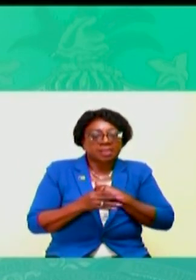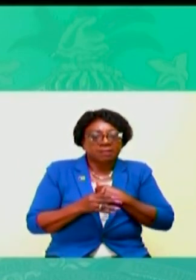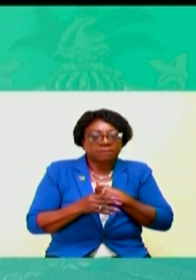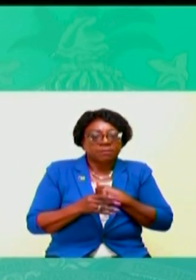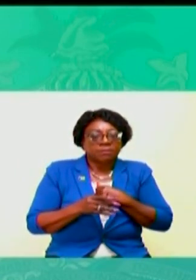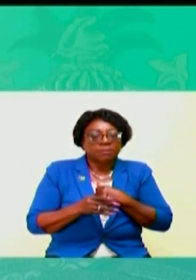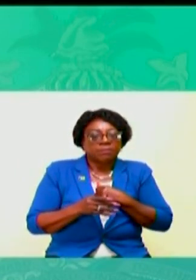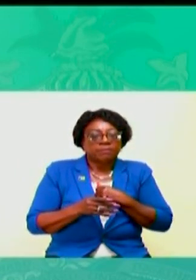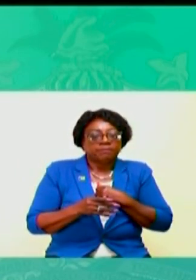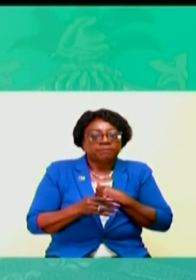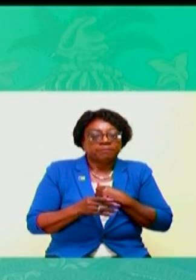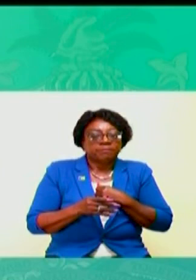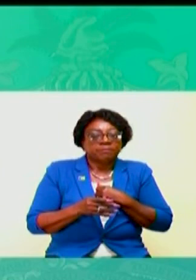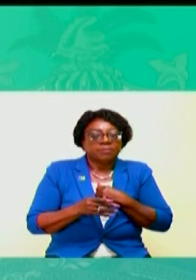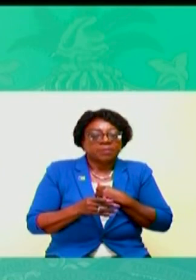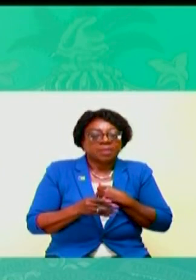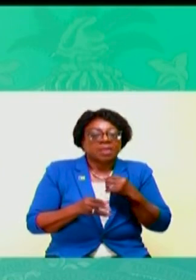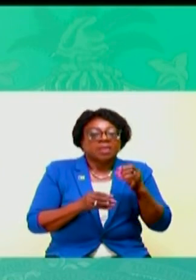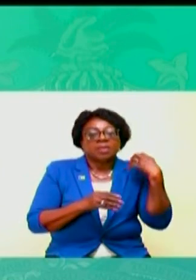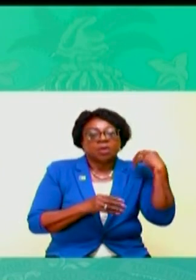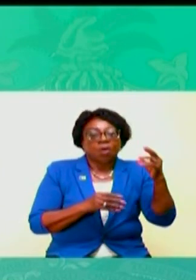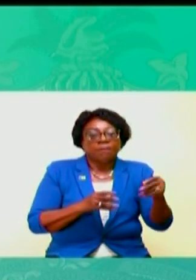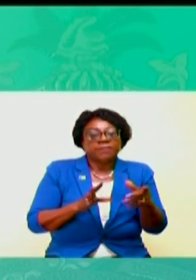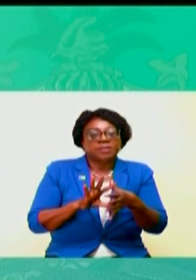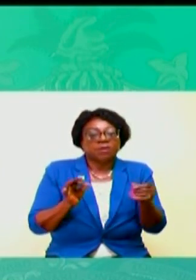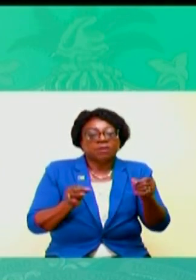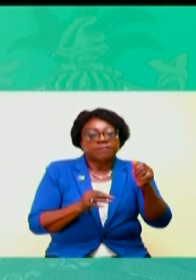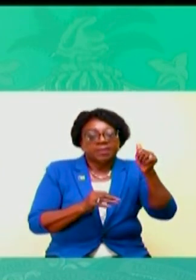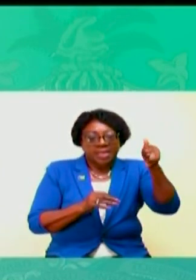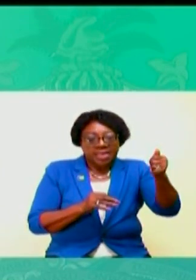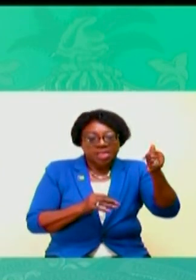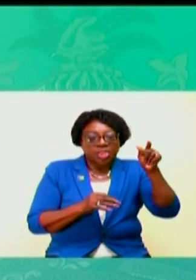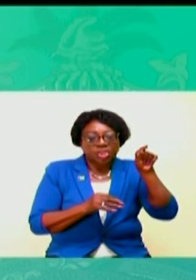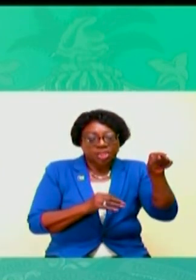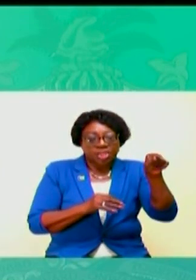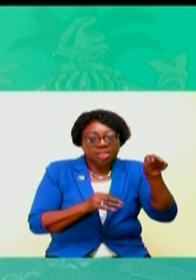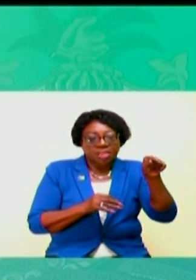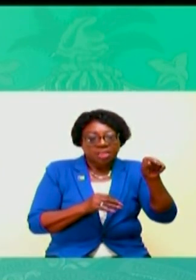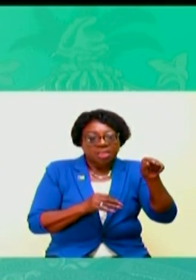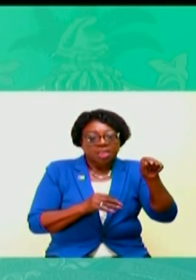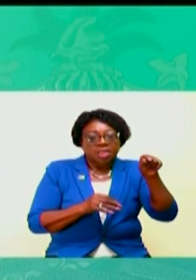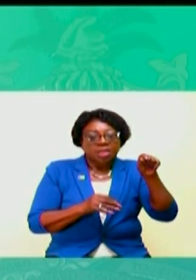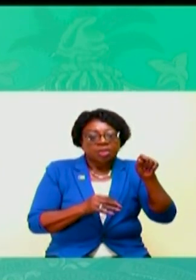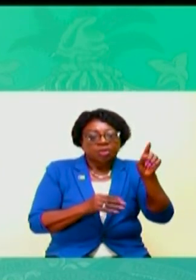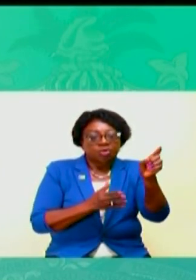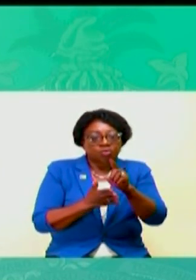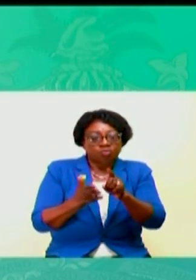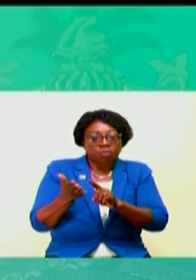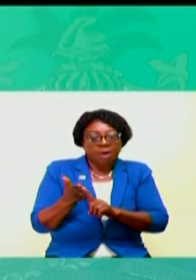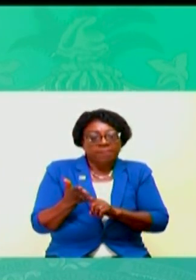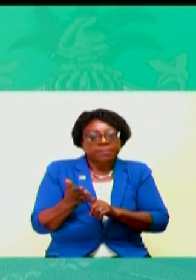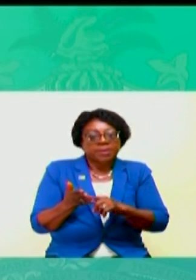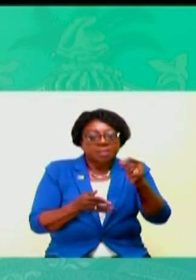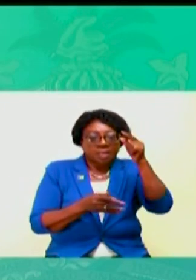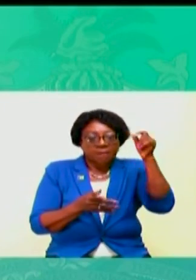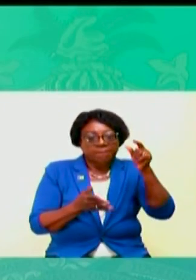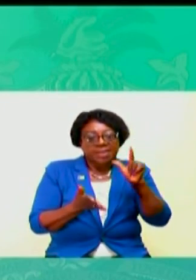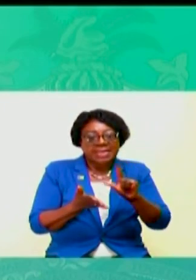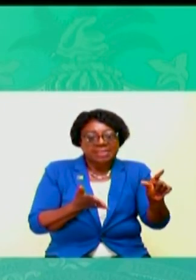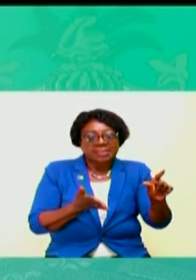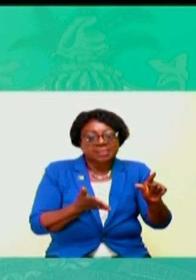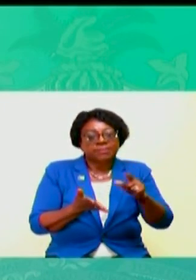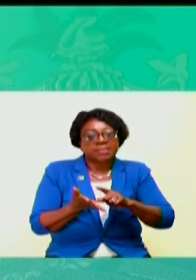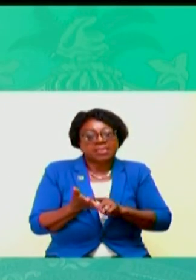types of matters, the Office of the Attorney General drafted the government lease. Wow. But this lease